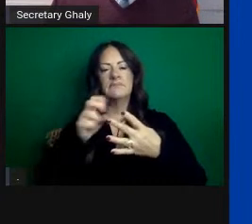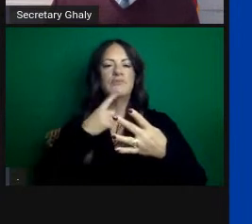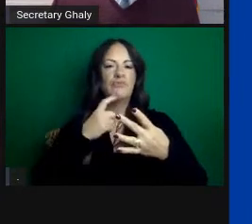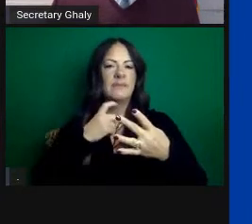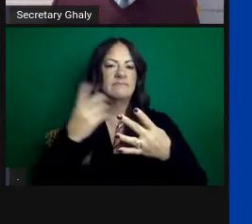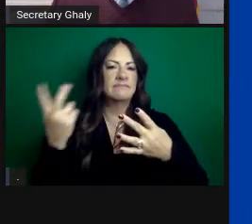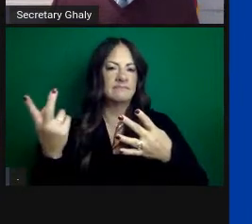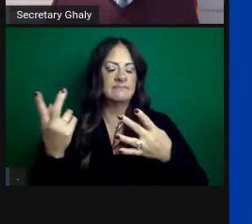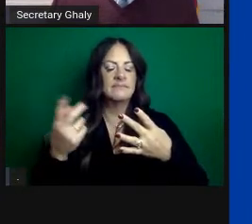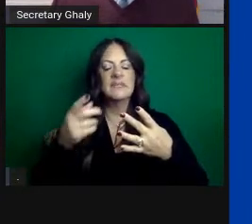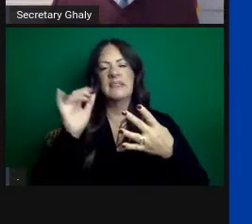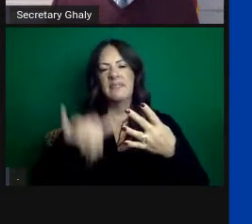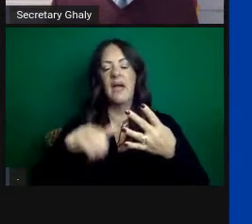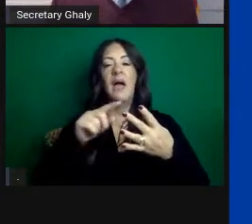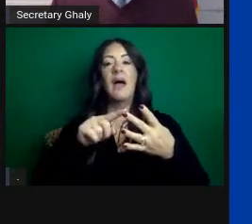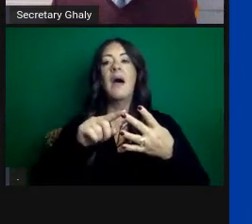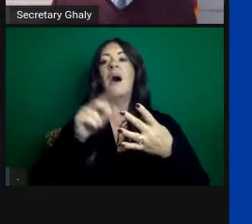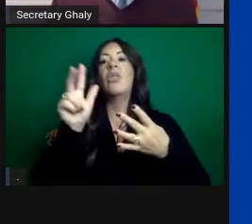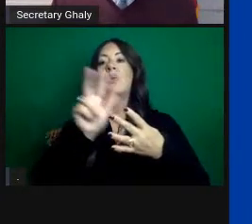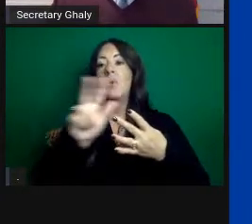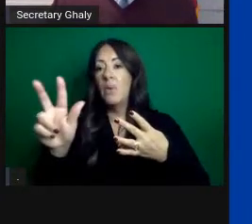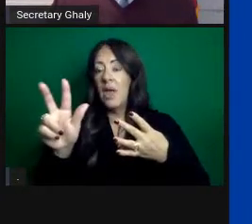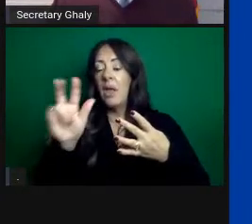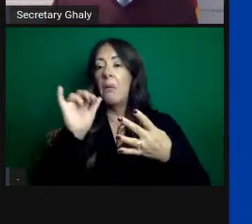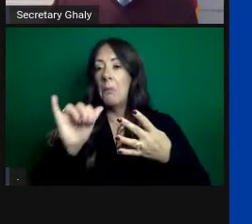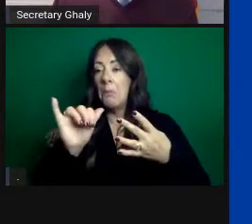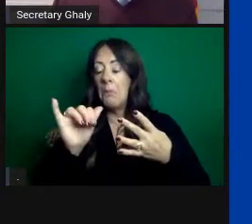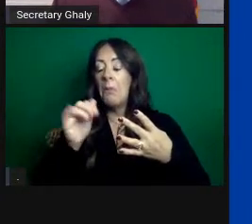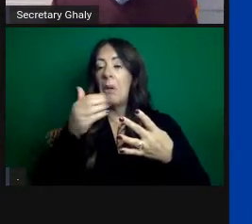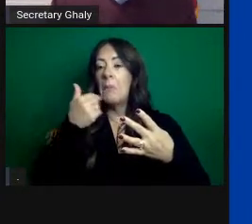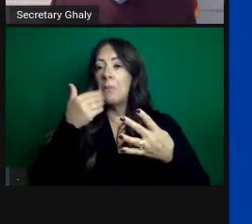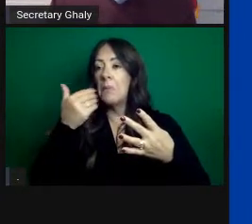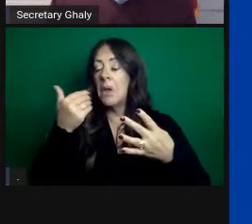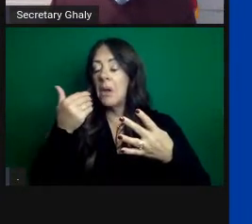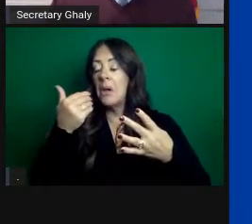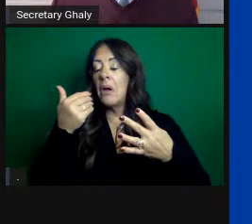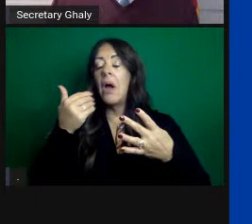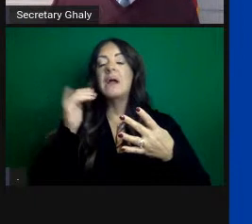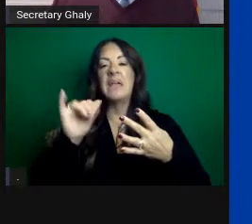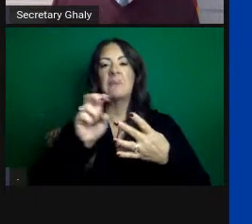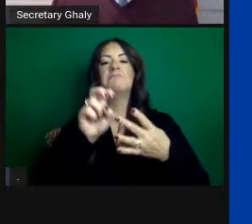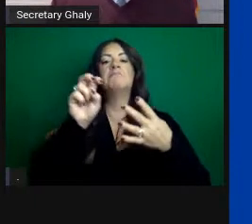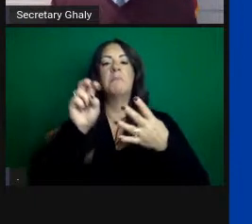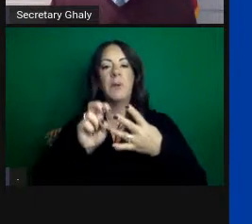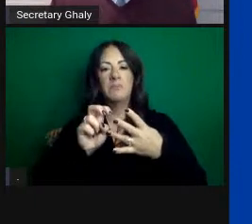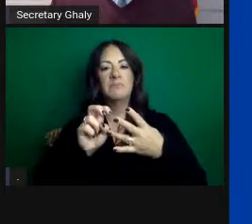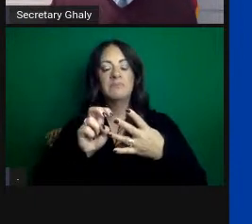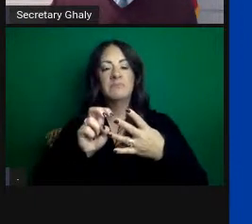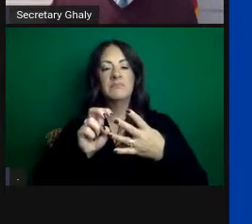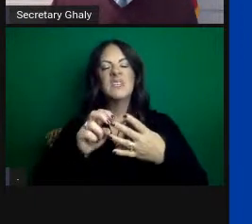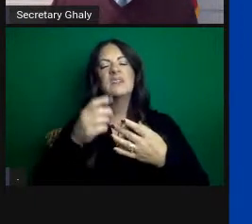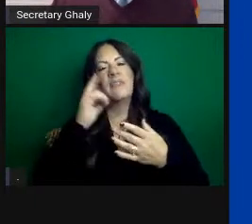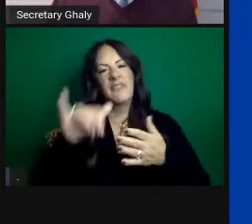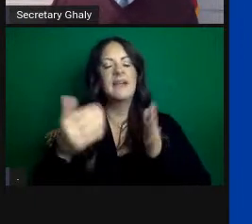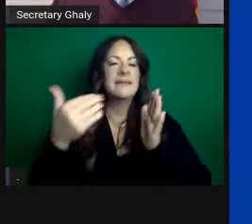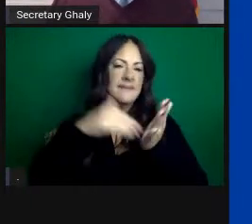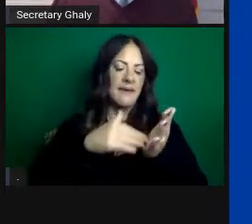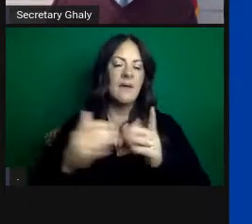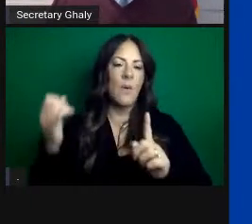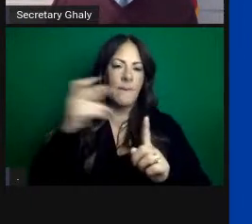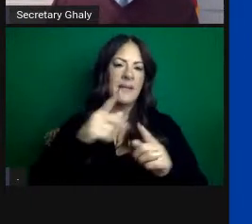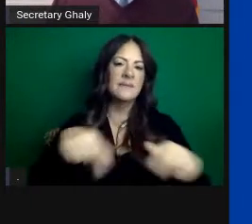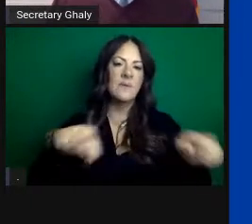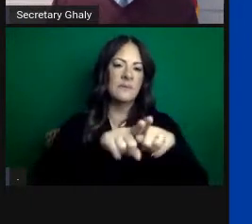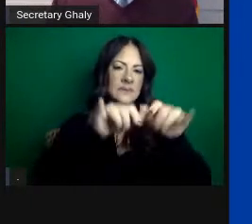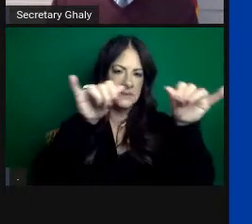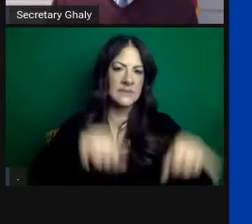those metrics before you can move. So we're starting to see more counties meet that first week. Look forward as we hold on to